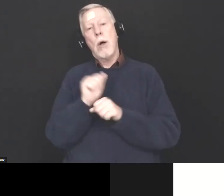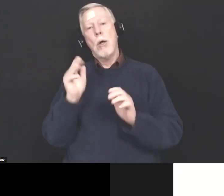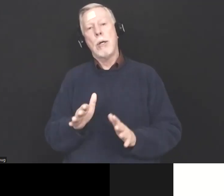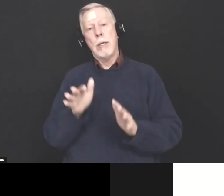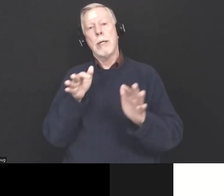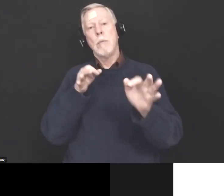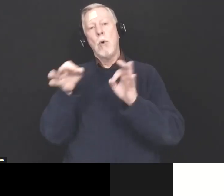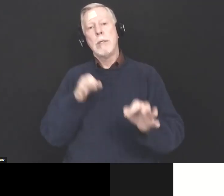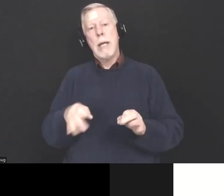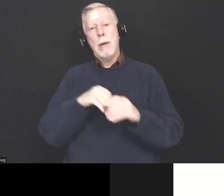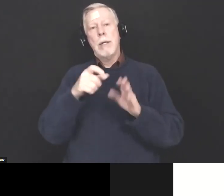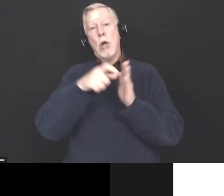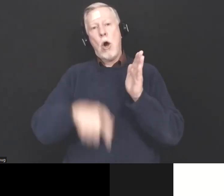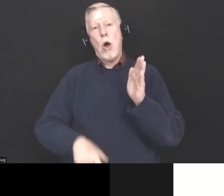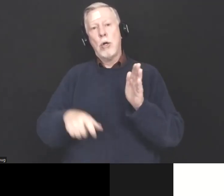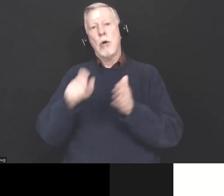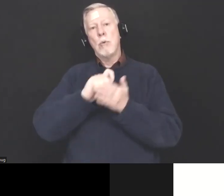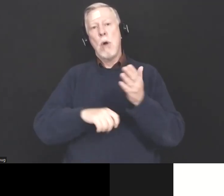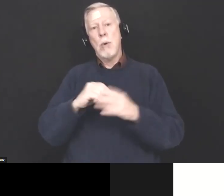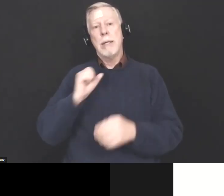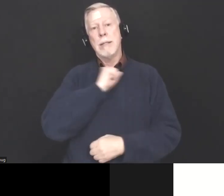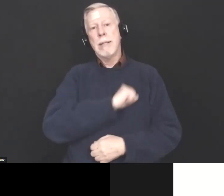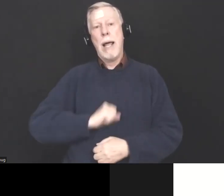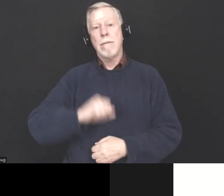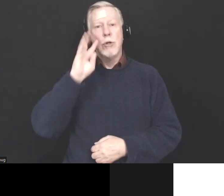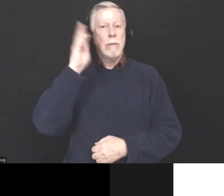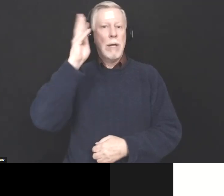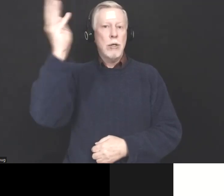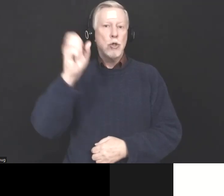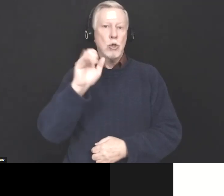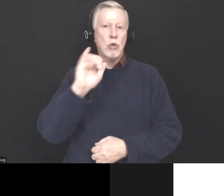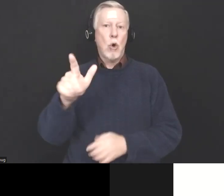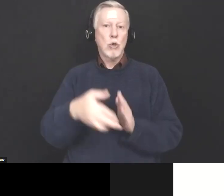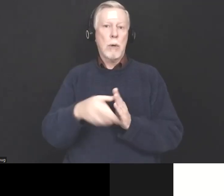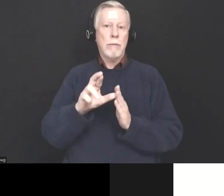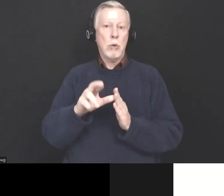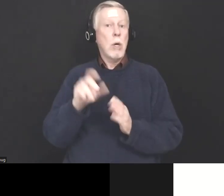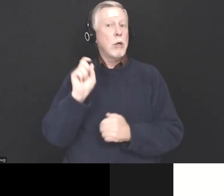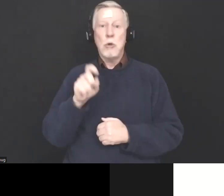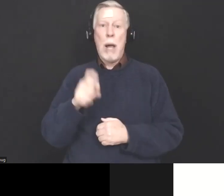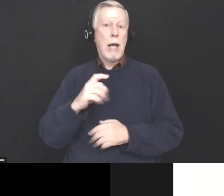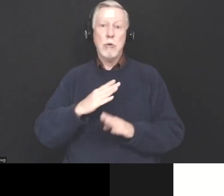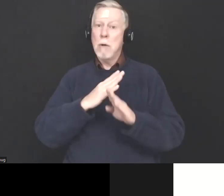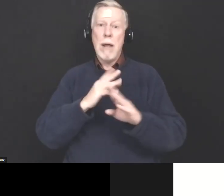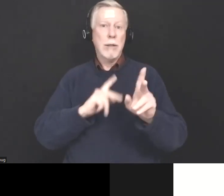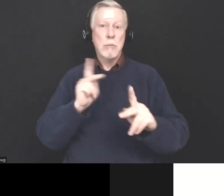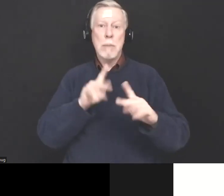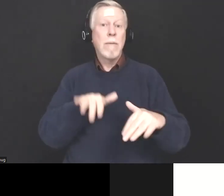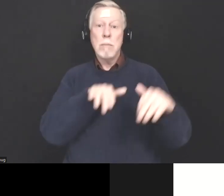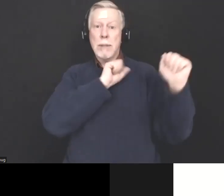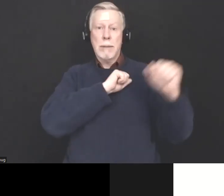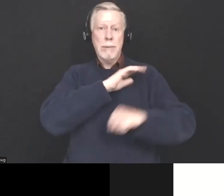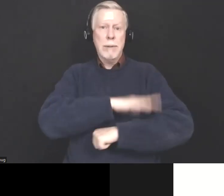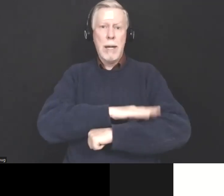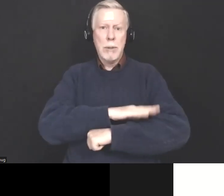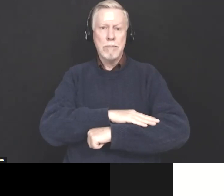we wrote in the Stanford Social Innovation Review, you got to keep them from leaving the table. Because what happens with a lot